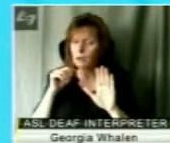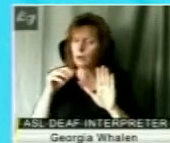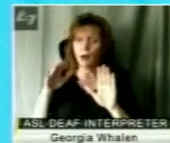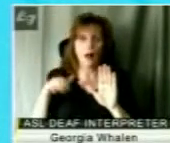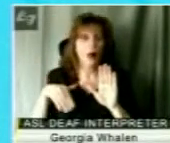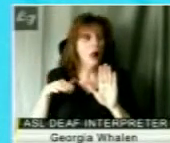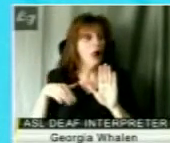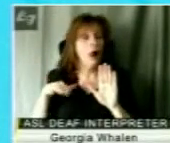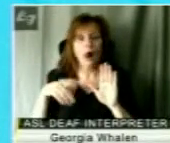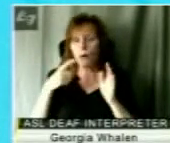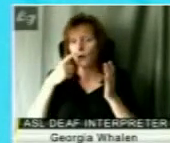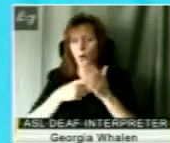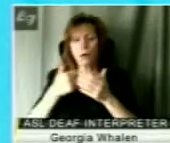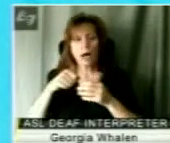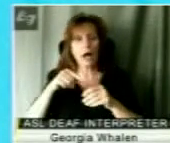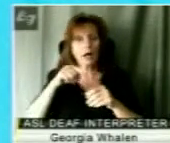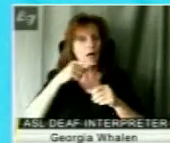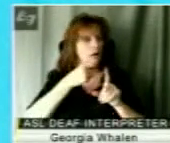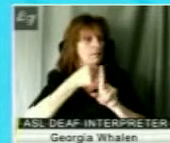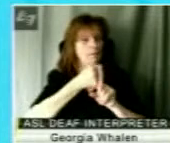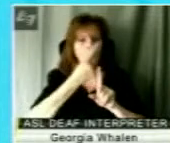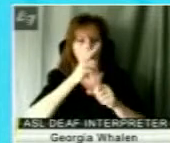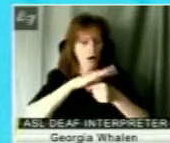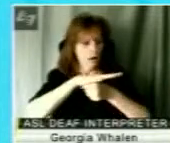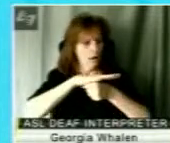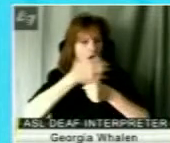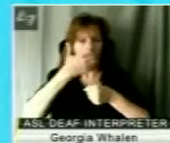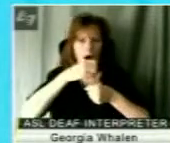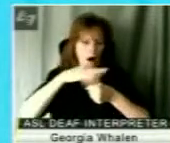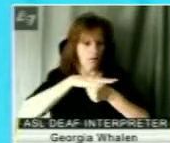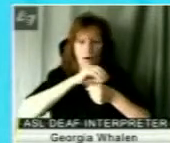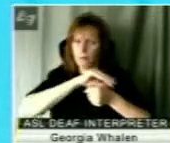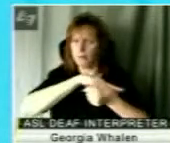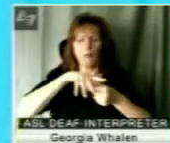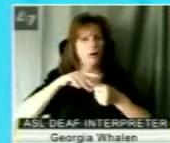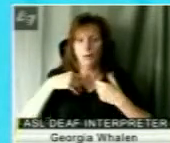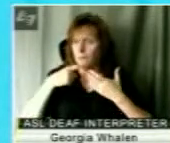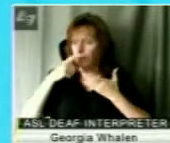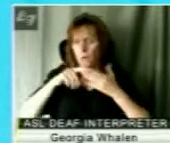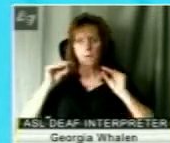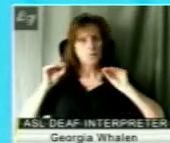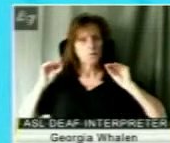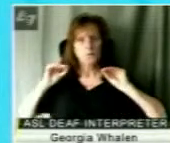hotspots. We don't see a tight correlation either in terms of